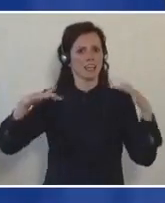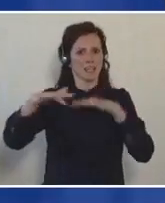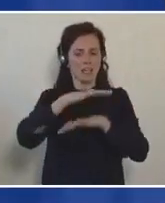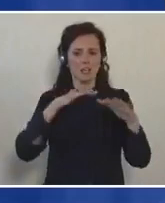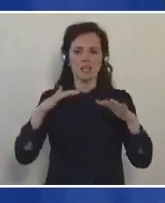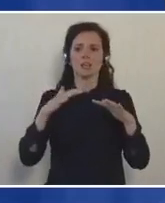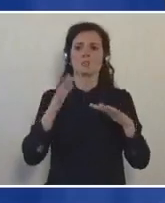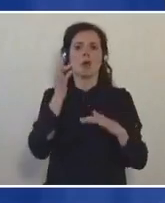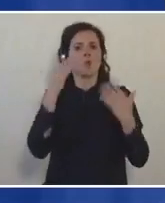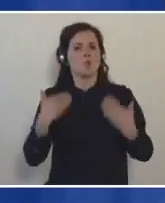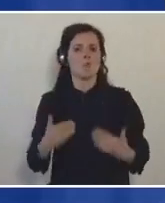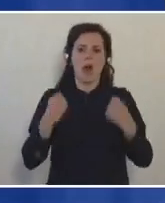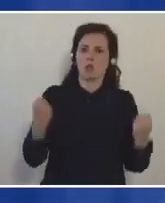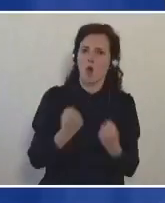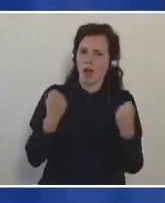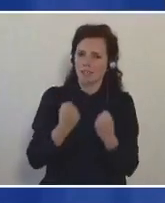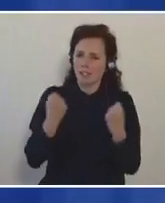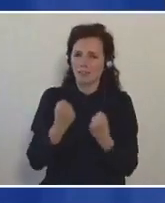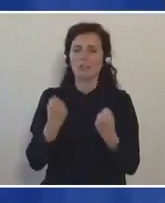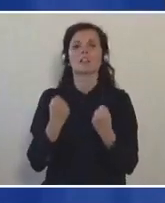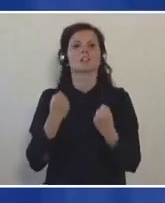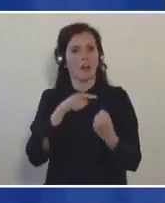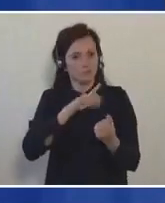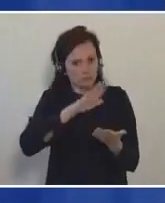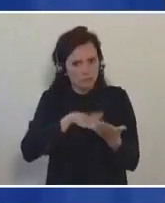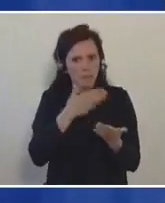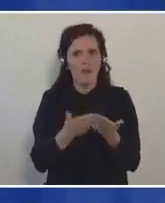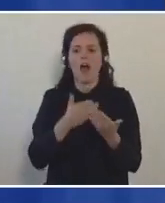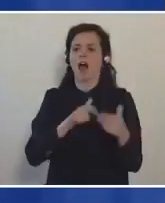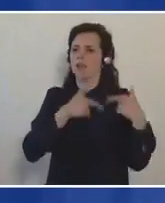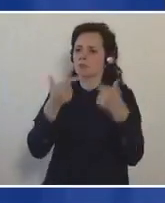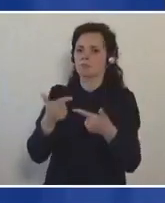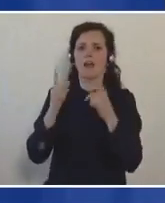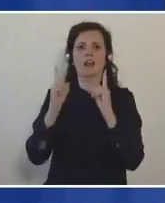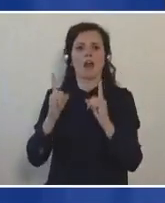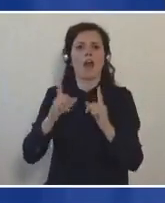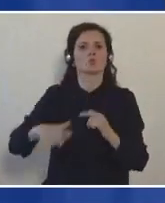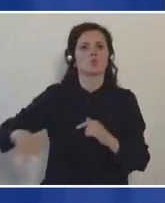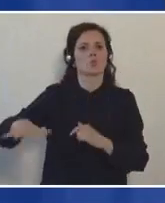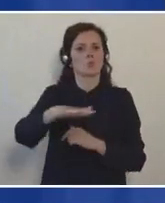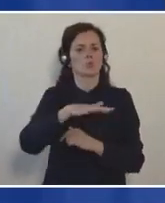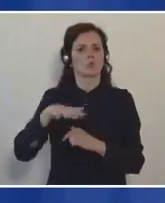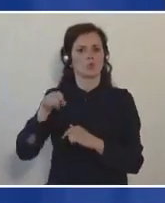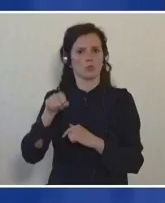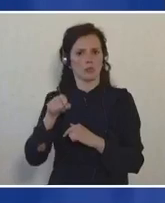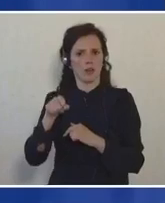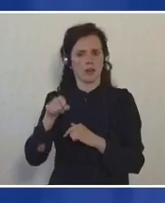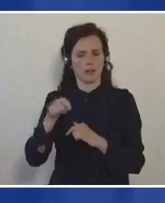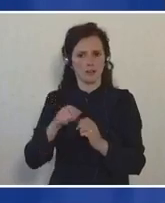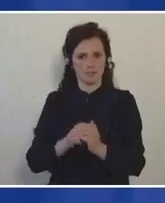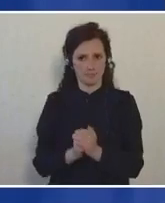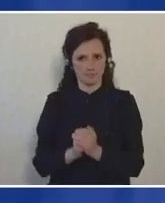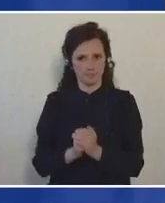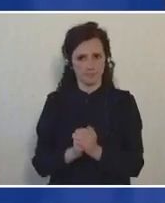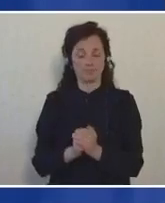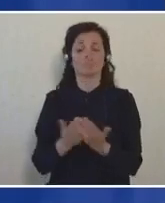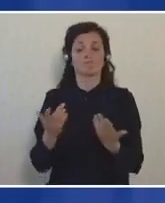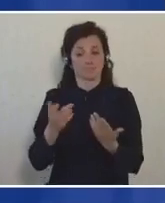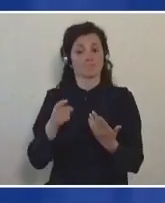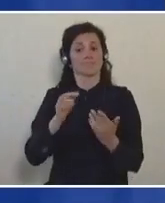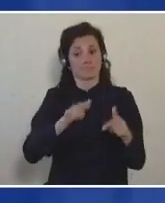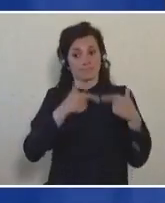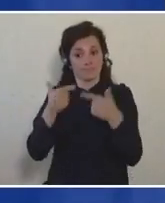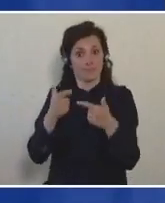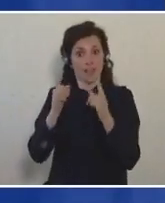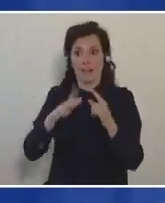breeding grounds or the forces that brings forward those pandemics. And